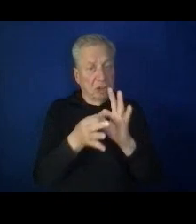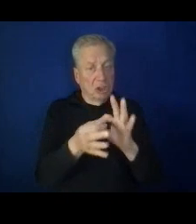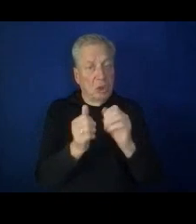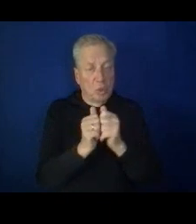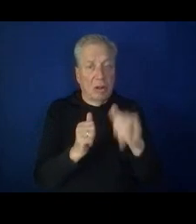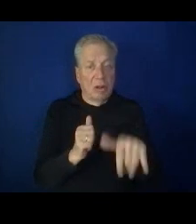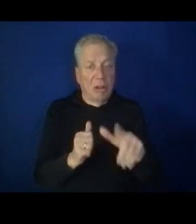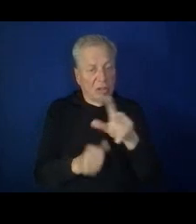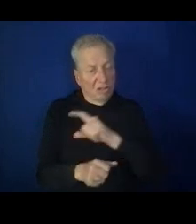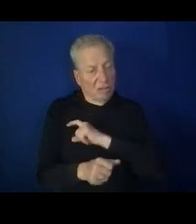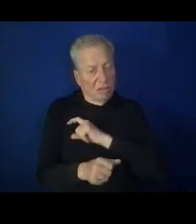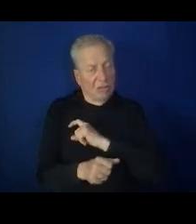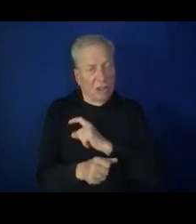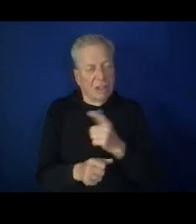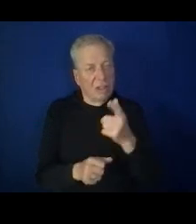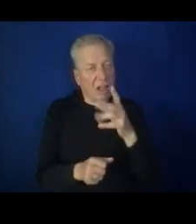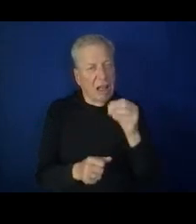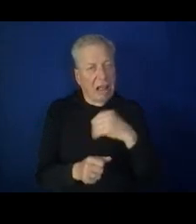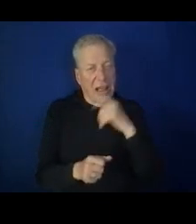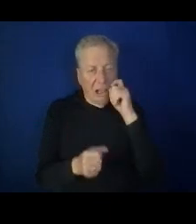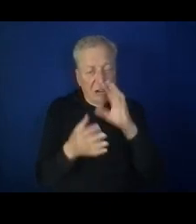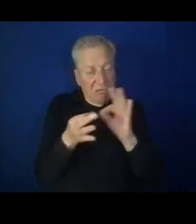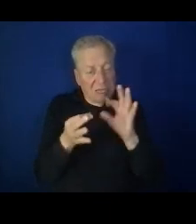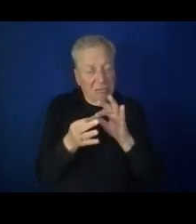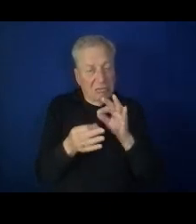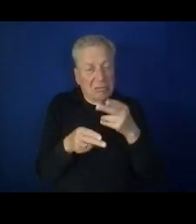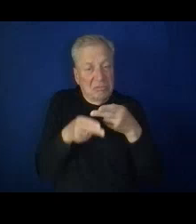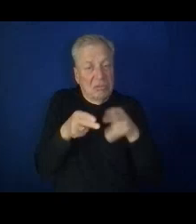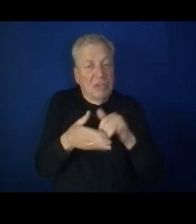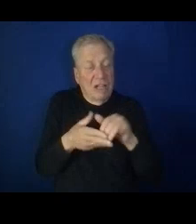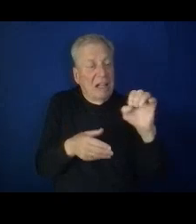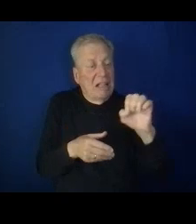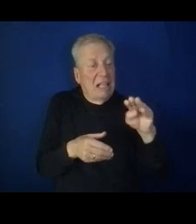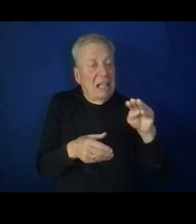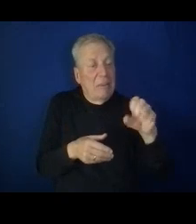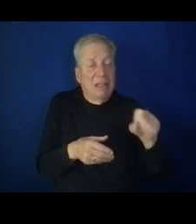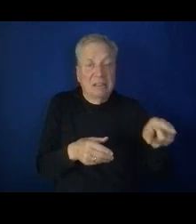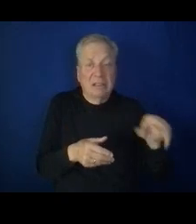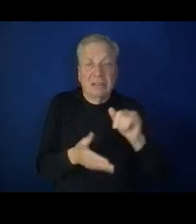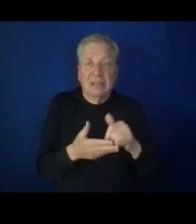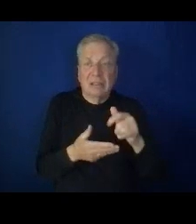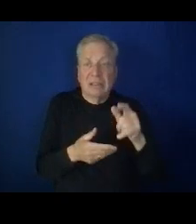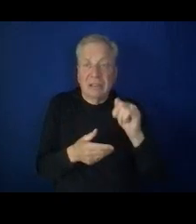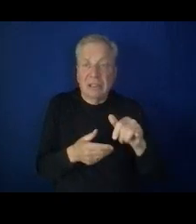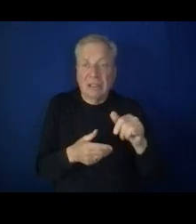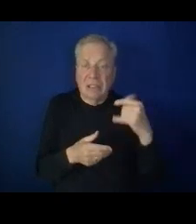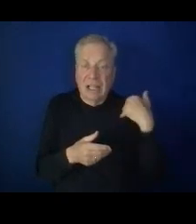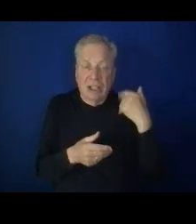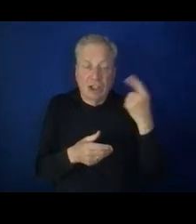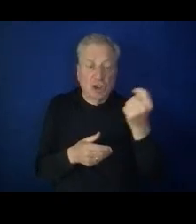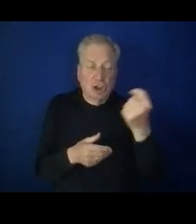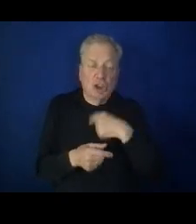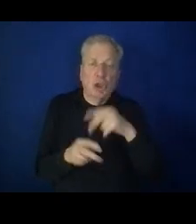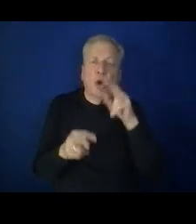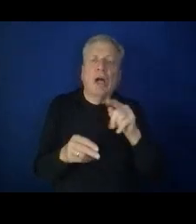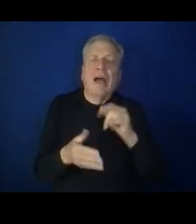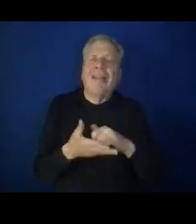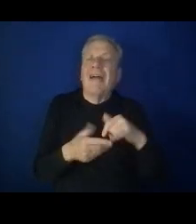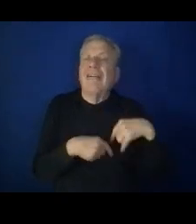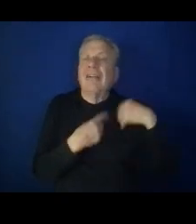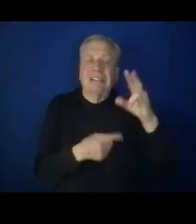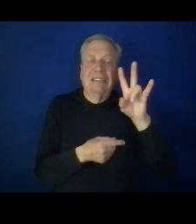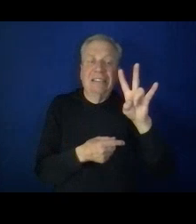law enforcement. I mentioned, briefly the EMS stuff. I think last on Tuesday, we looked back at the last 7 days. Tuesday of